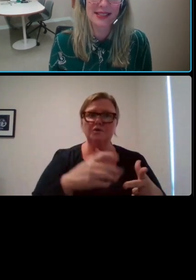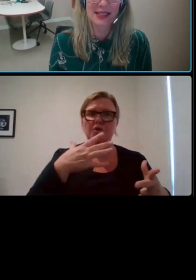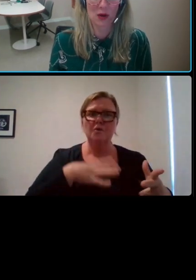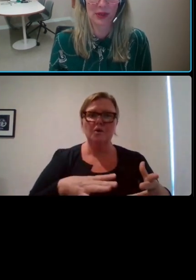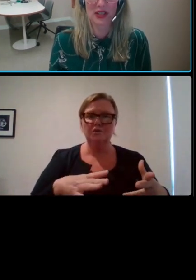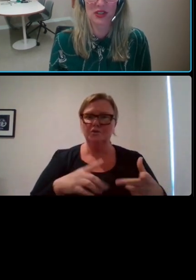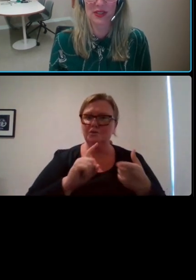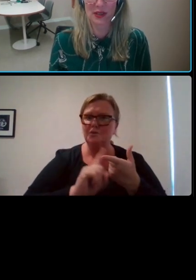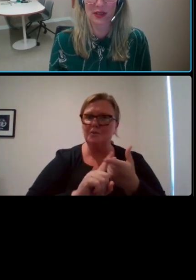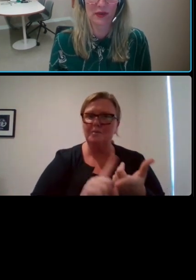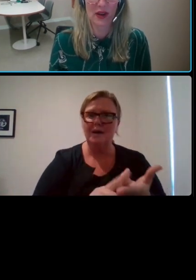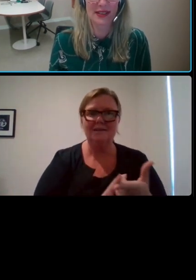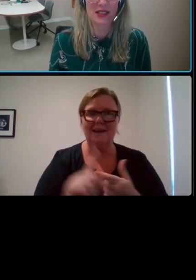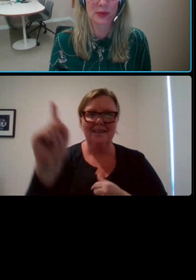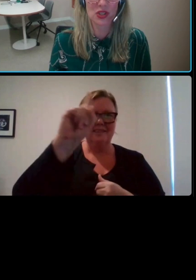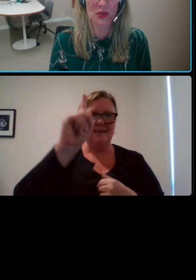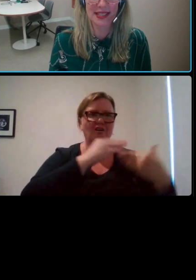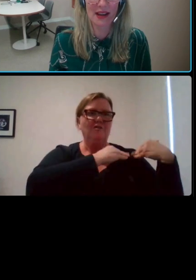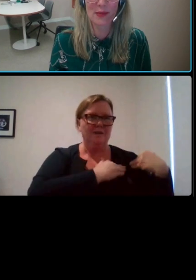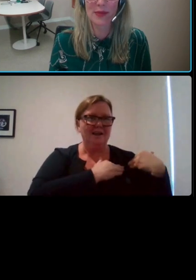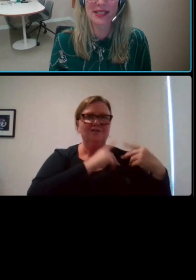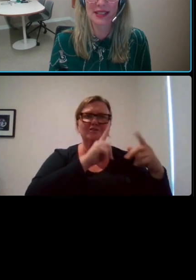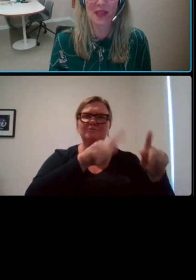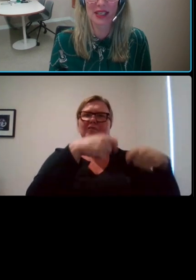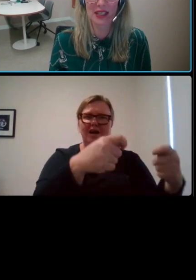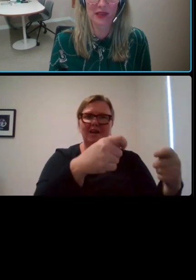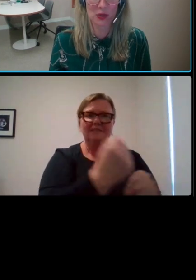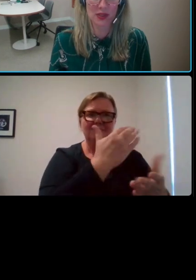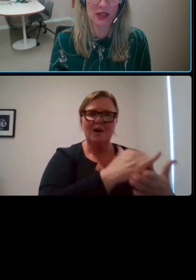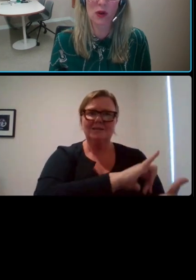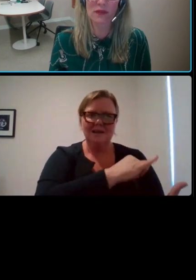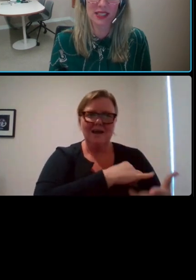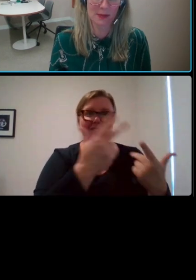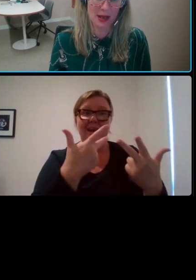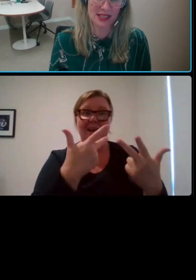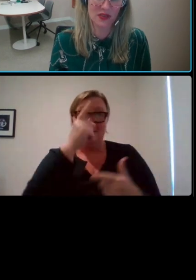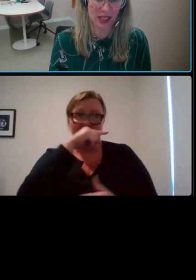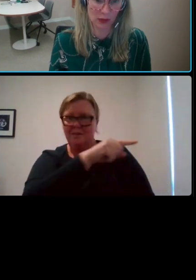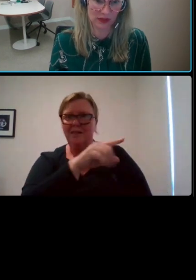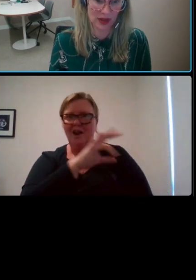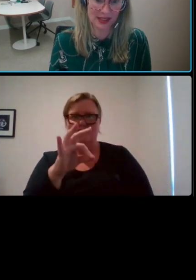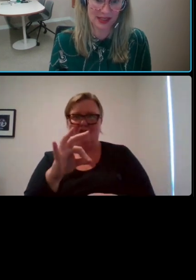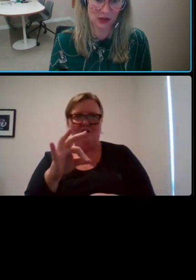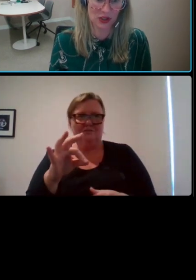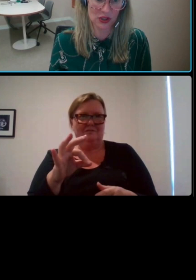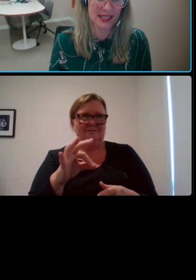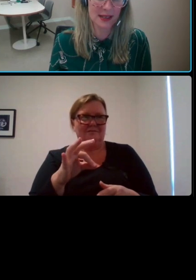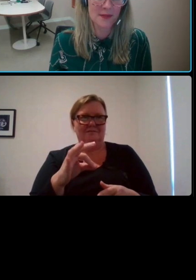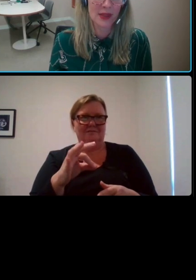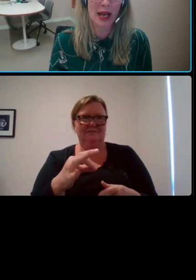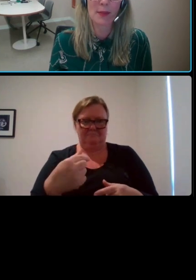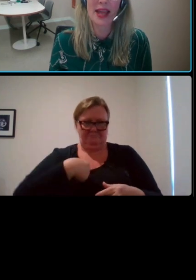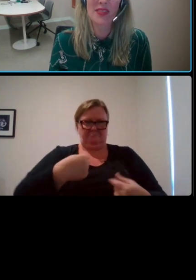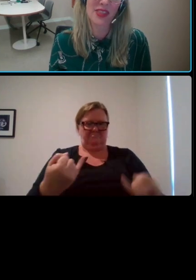the existing obligations of providers to ensure staff members and other individuals are not victimised for any qualifying